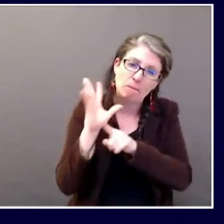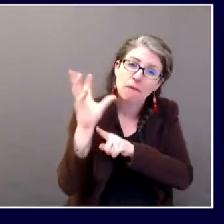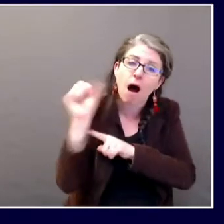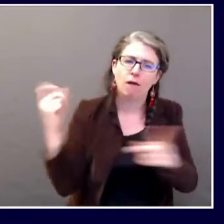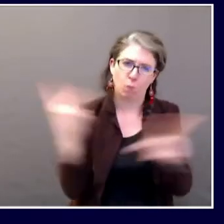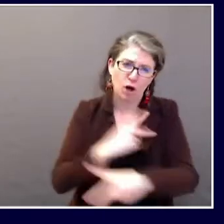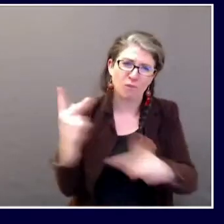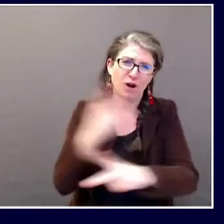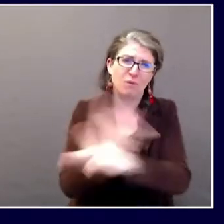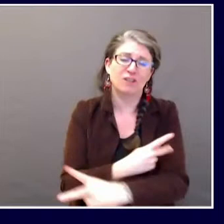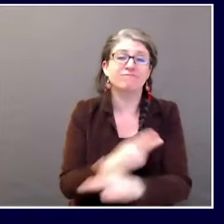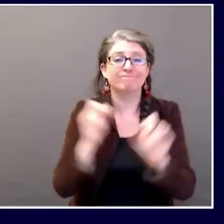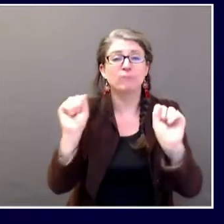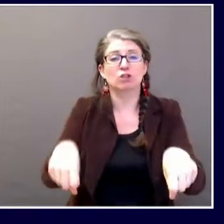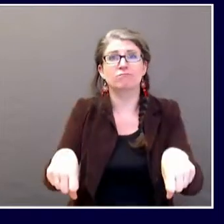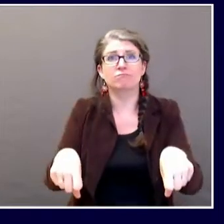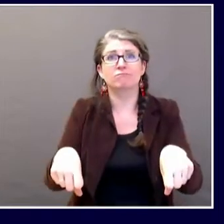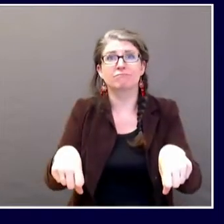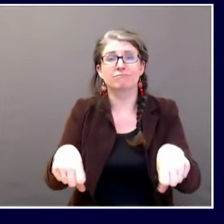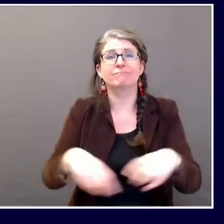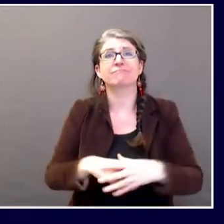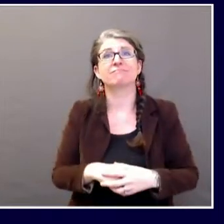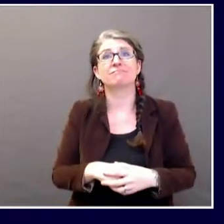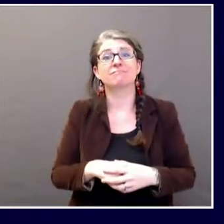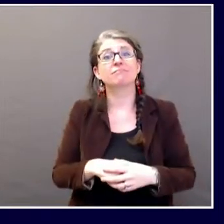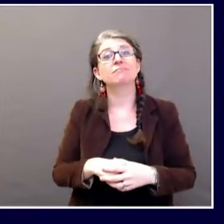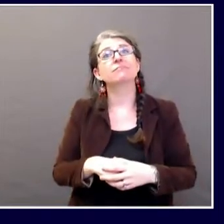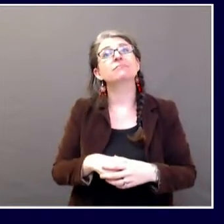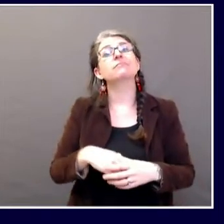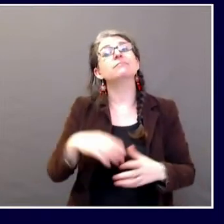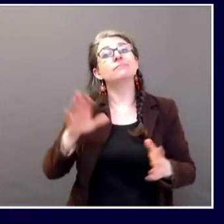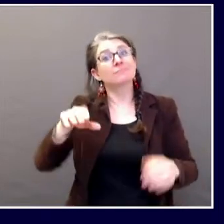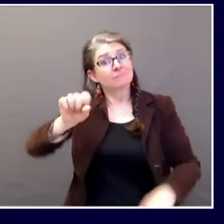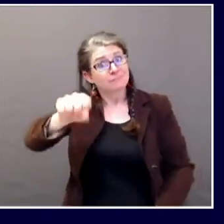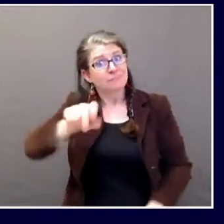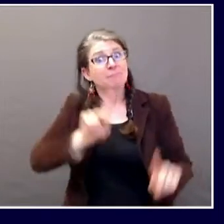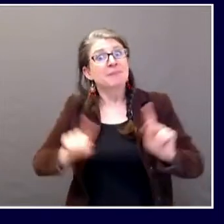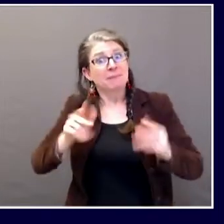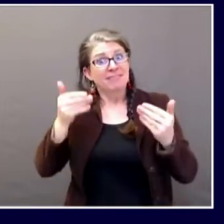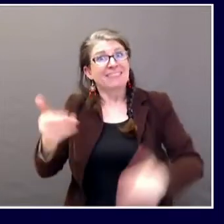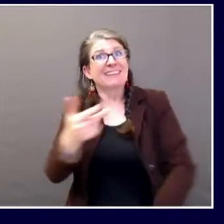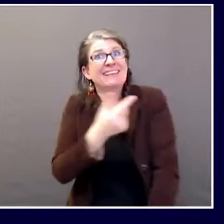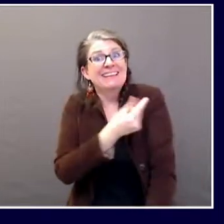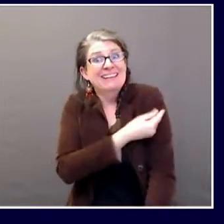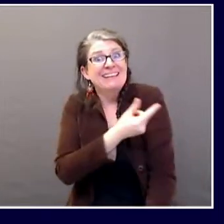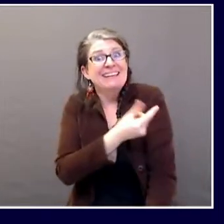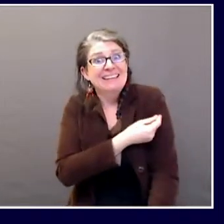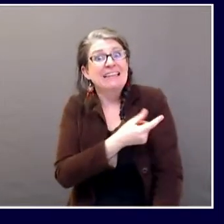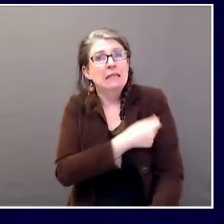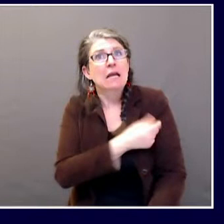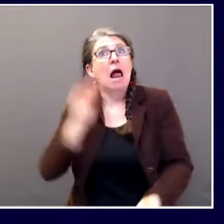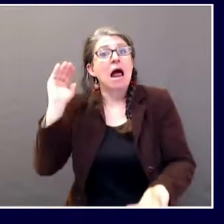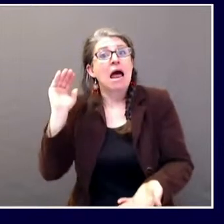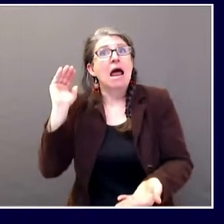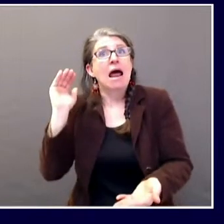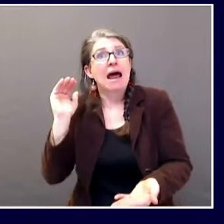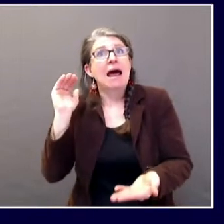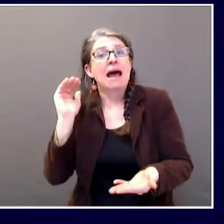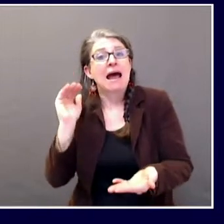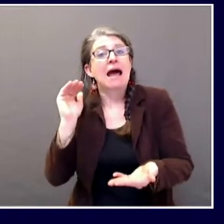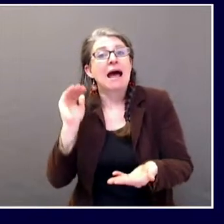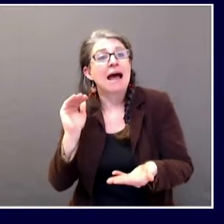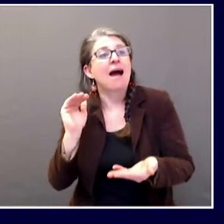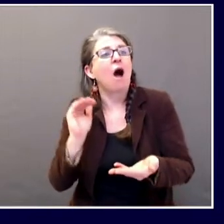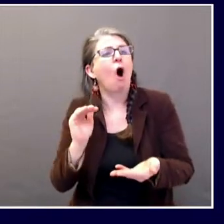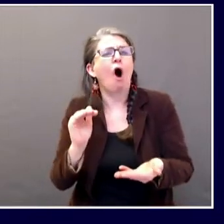behind us. And unfortunately, that's just not the case. And so letting one's guard down could be a way